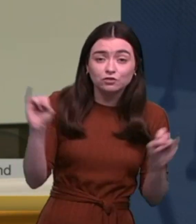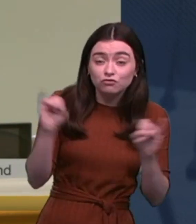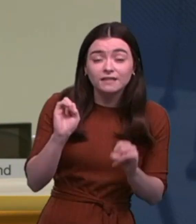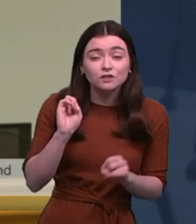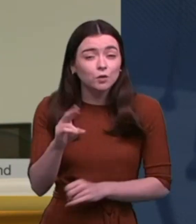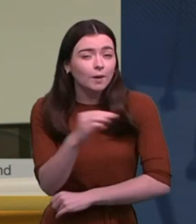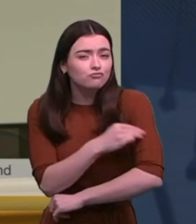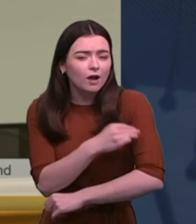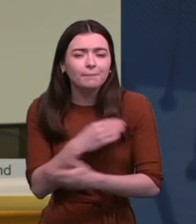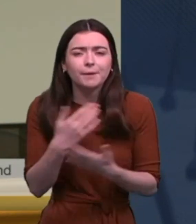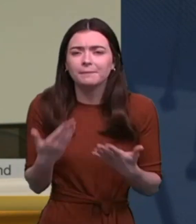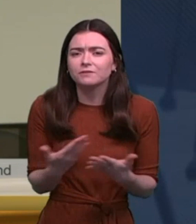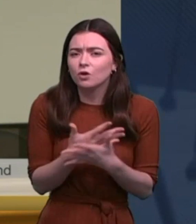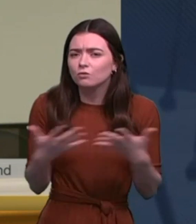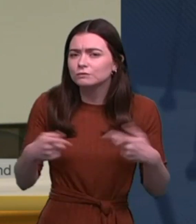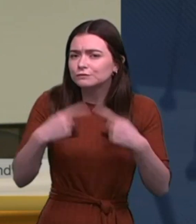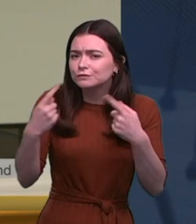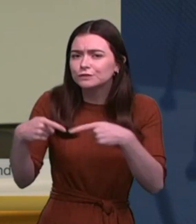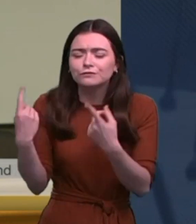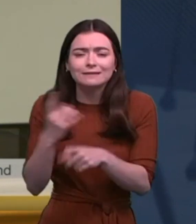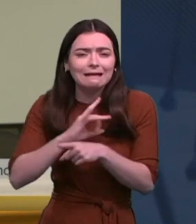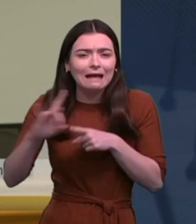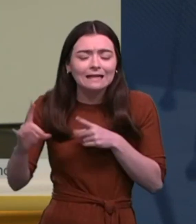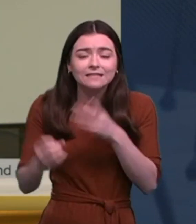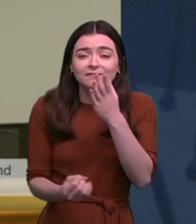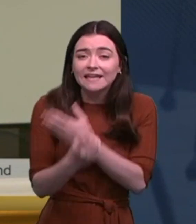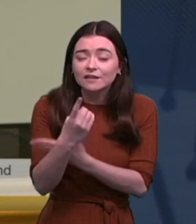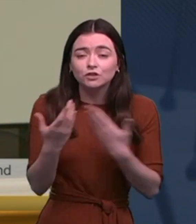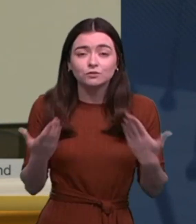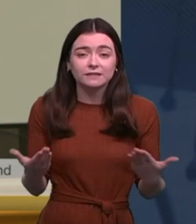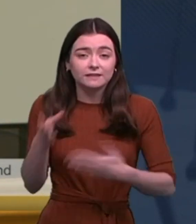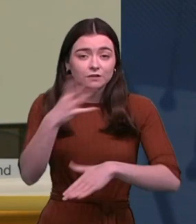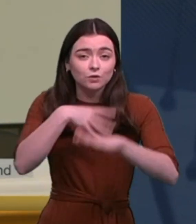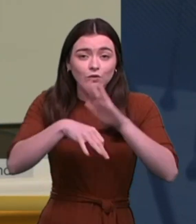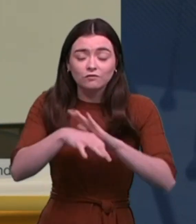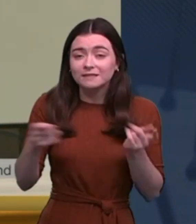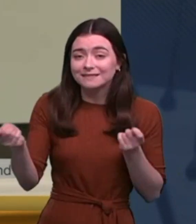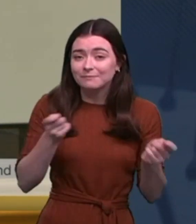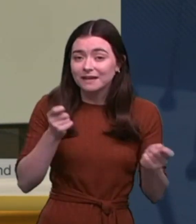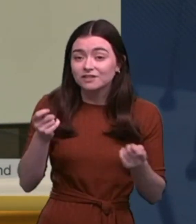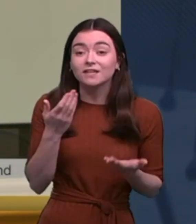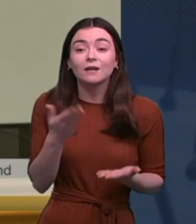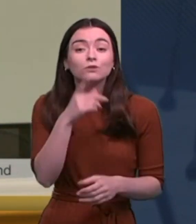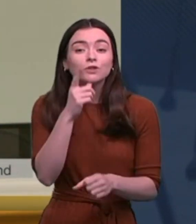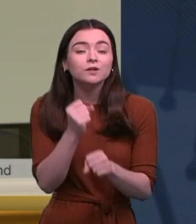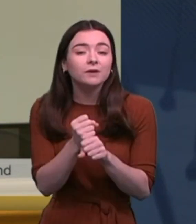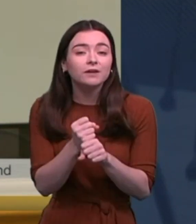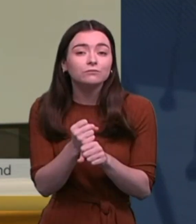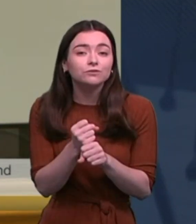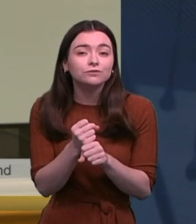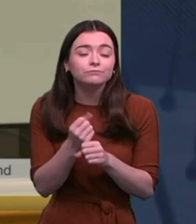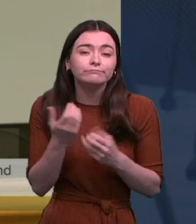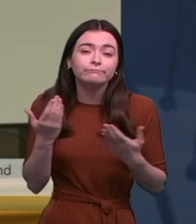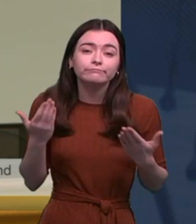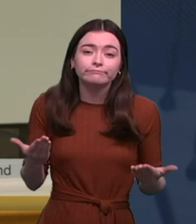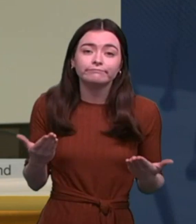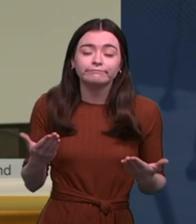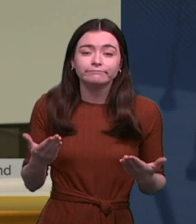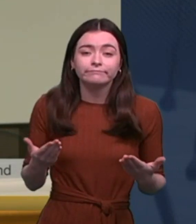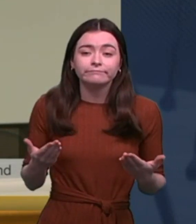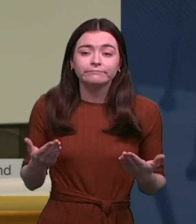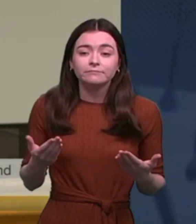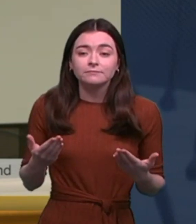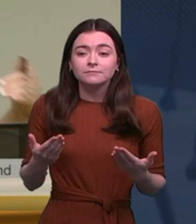different kind of hierarchies of issues that the state is dealing with. And when you're talking about, we're kind of looking at basically, because